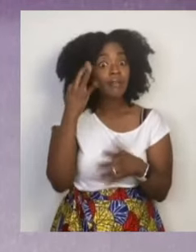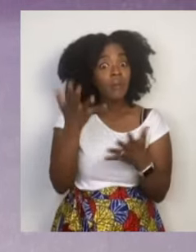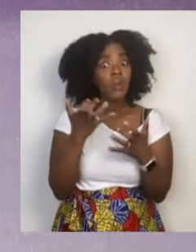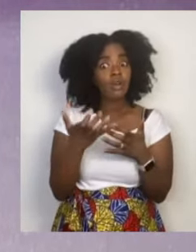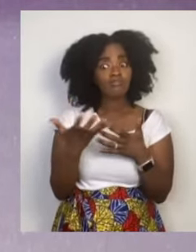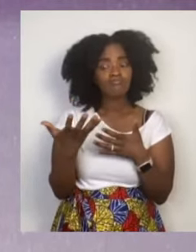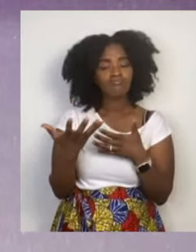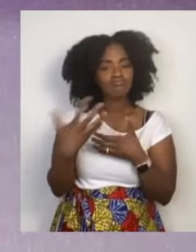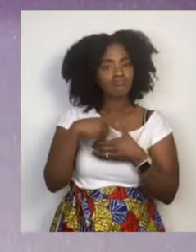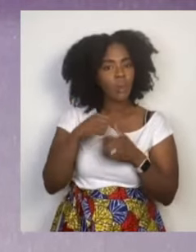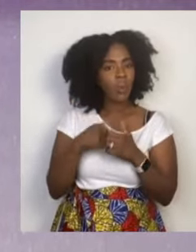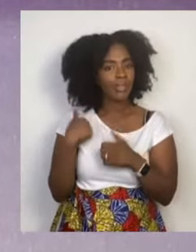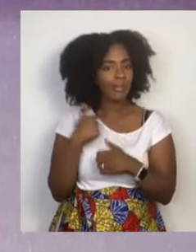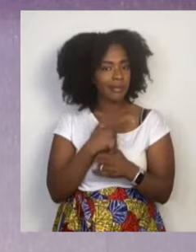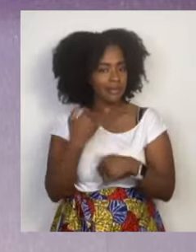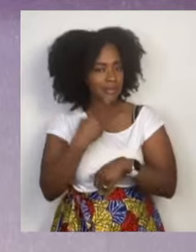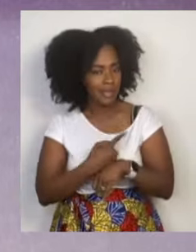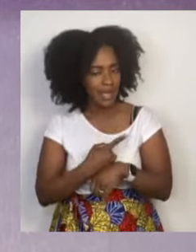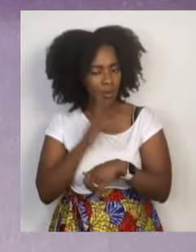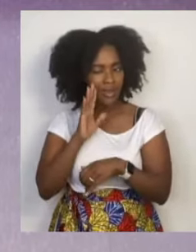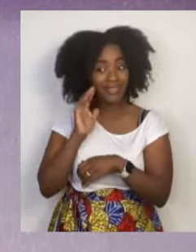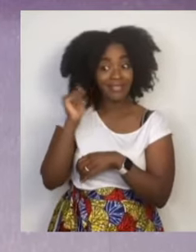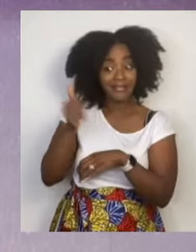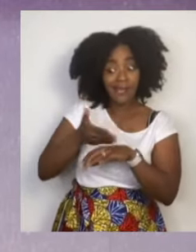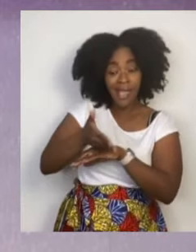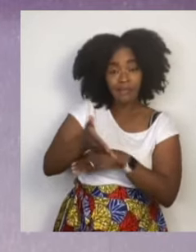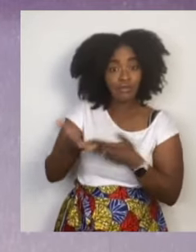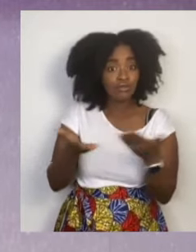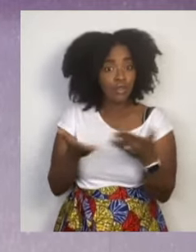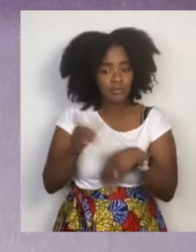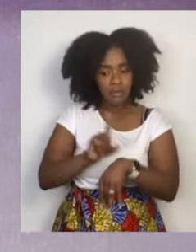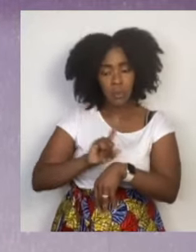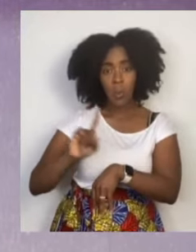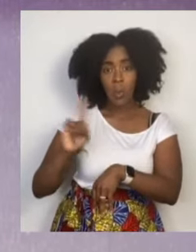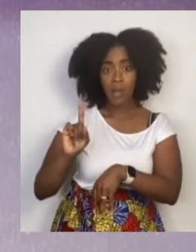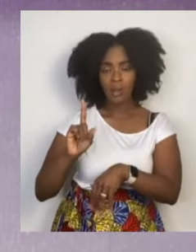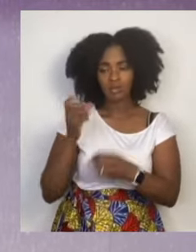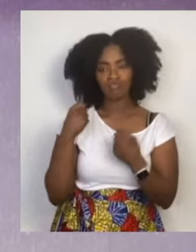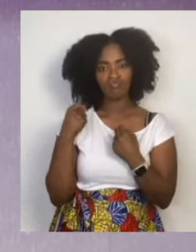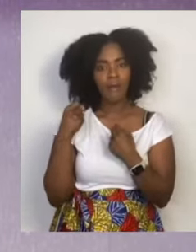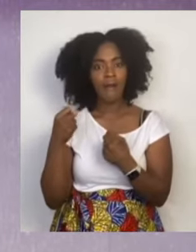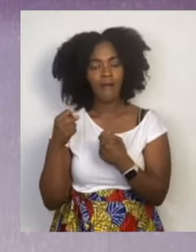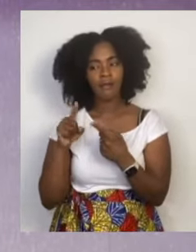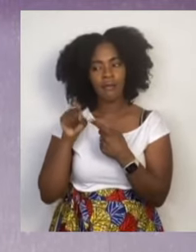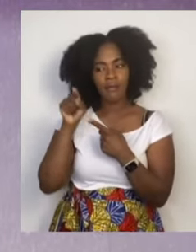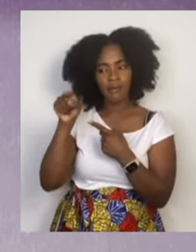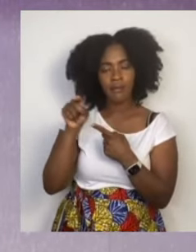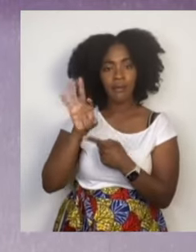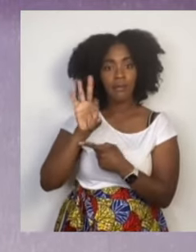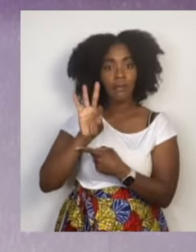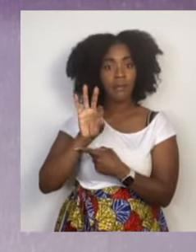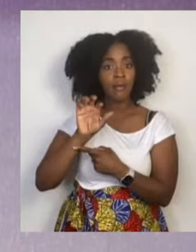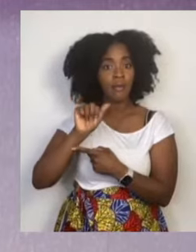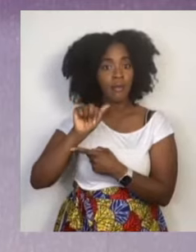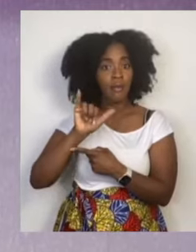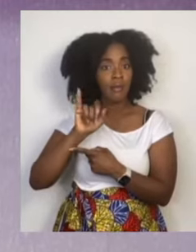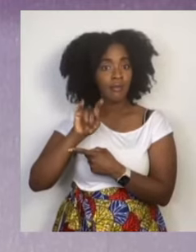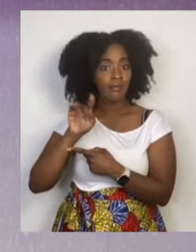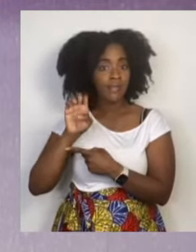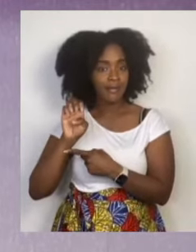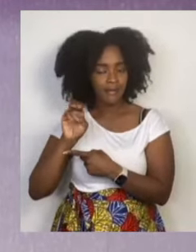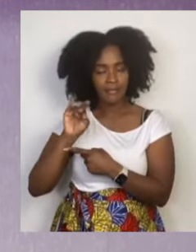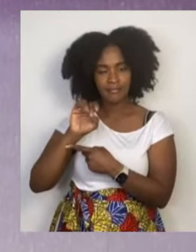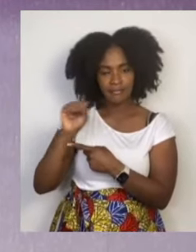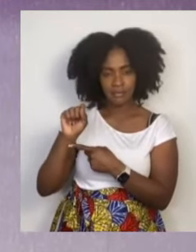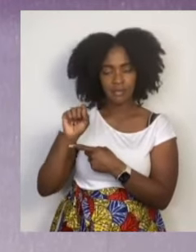right after service at 1 o'clock to go to Fayette, Mississippi, to celebrate the 20th church anniversary of